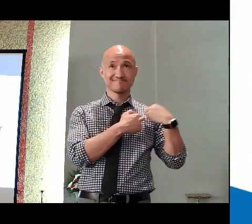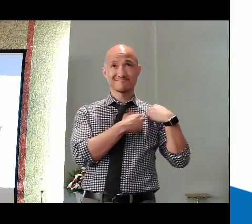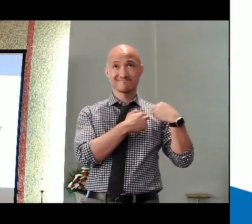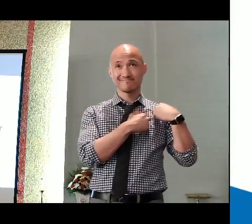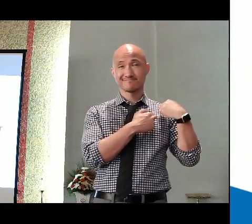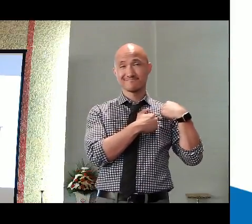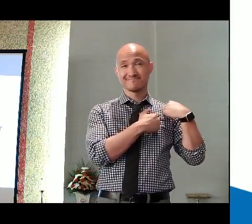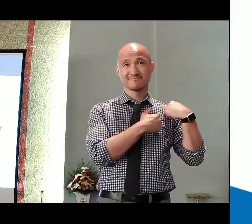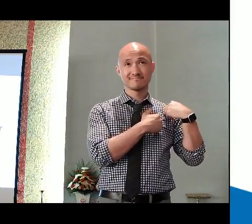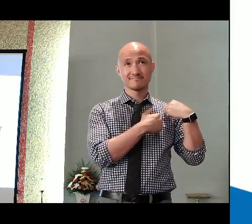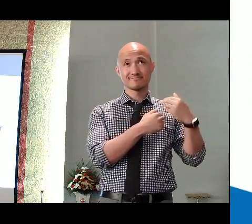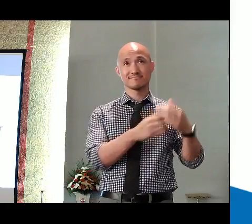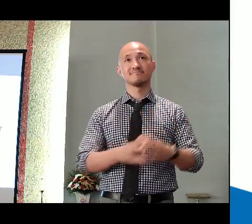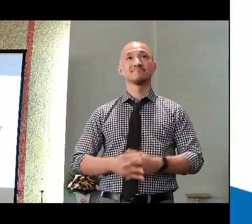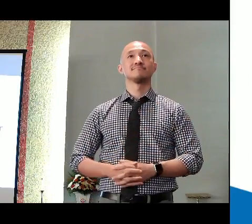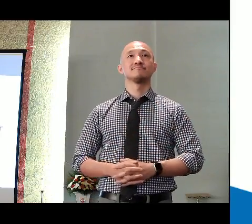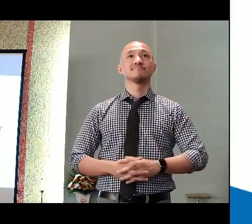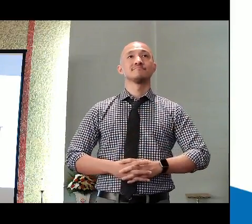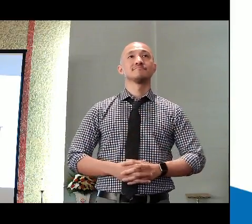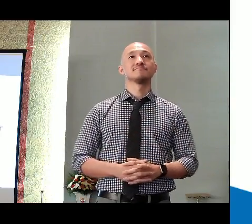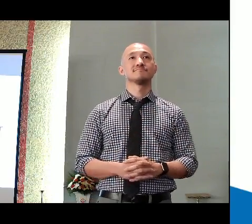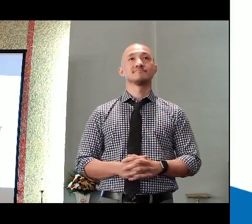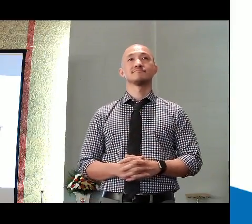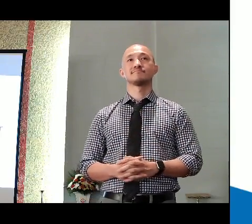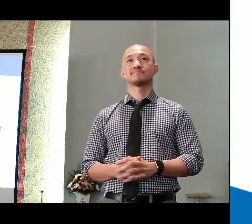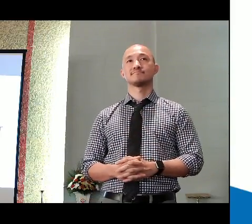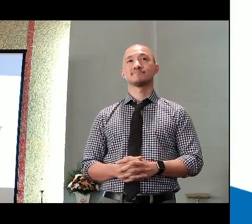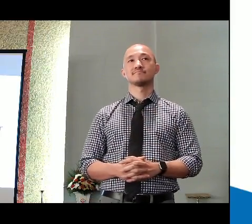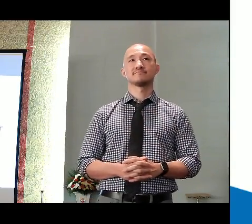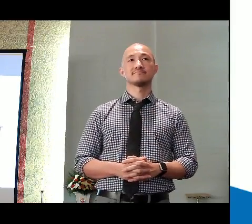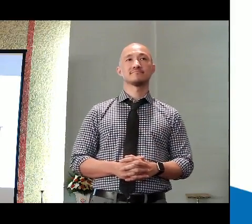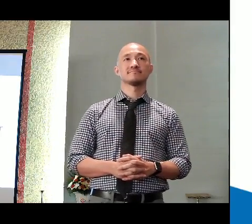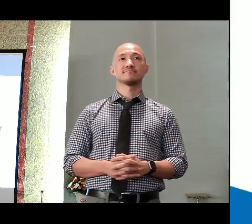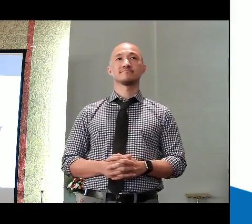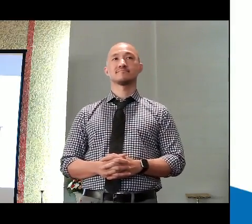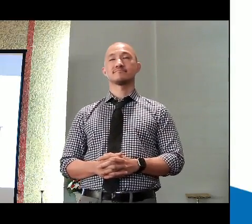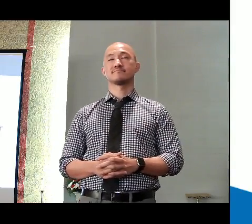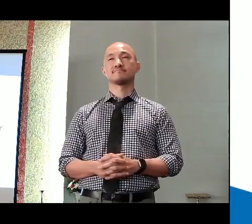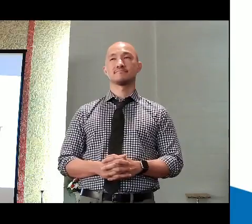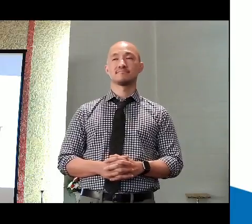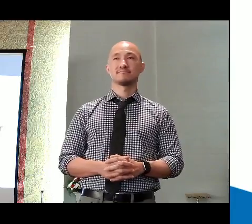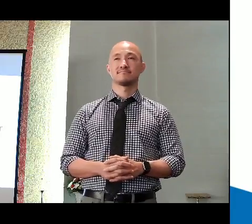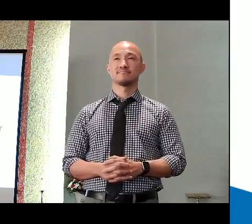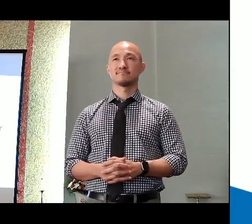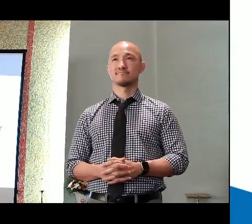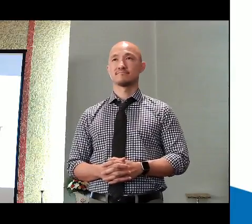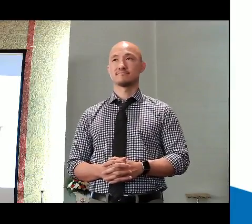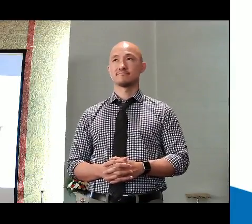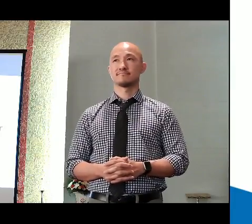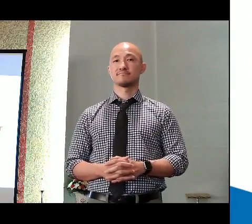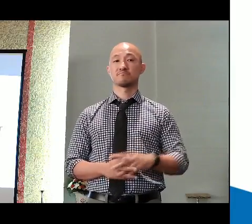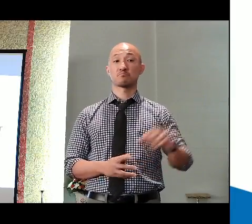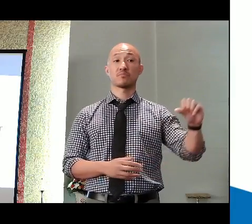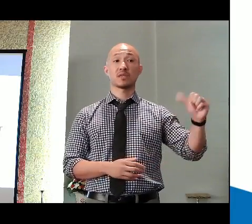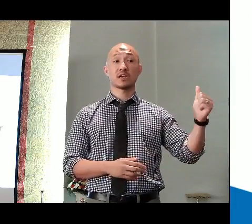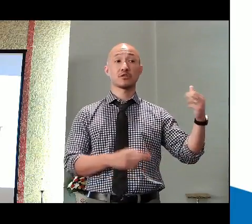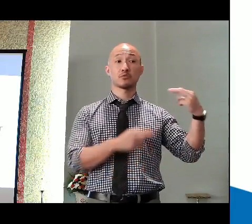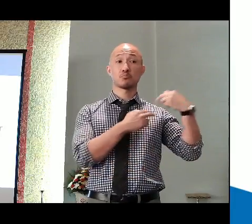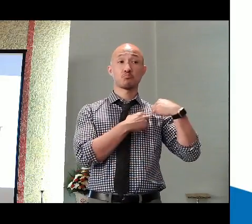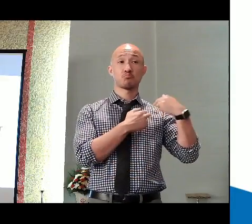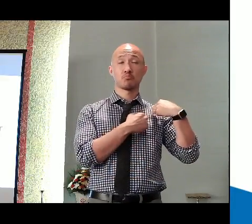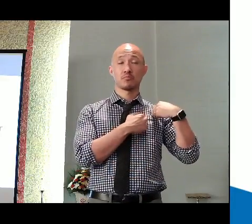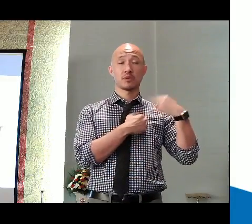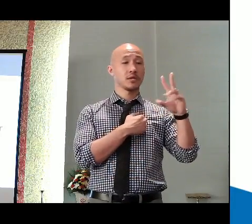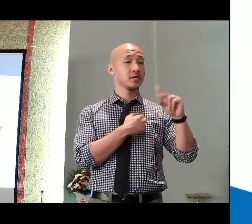our priority in life anything else except making sure that we are the best